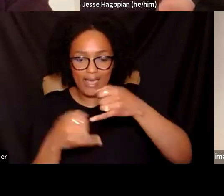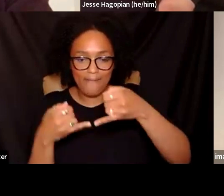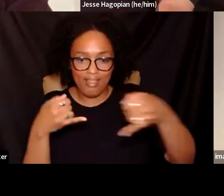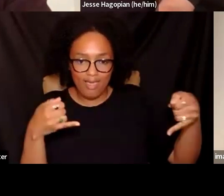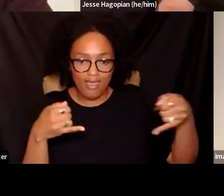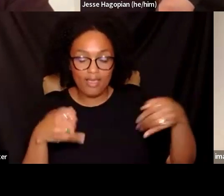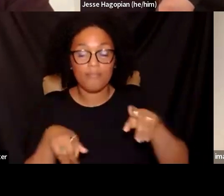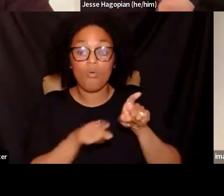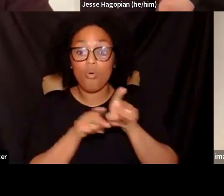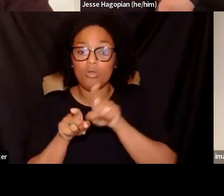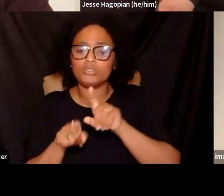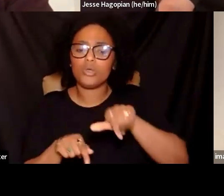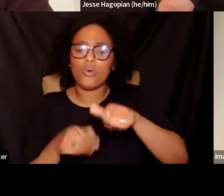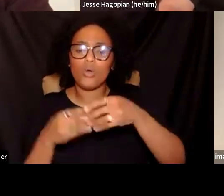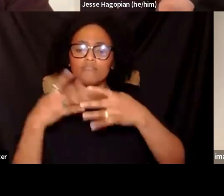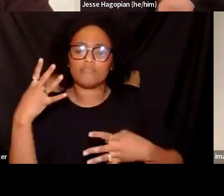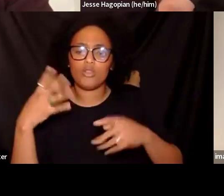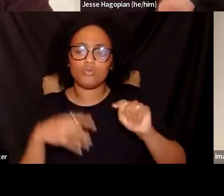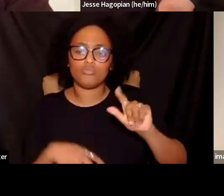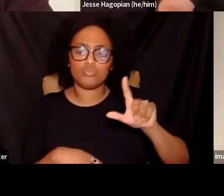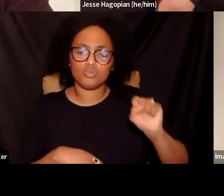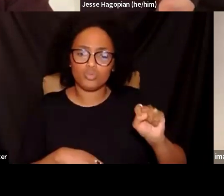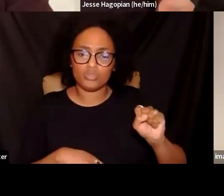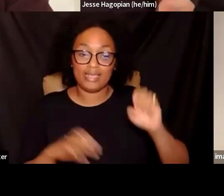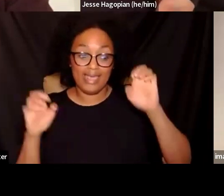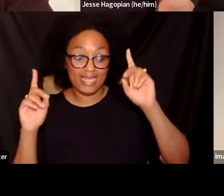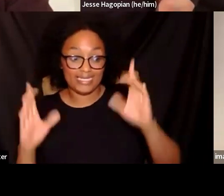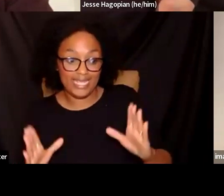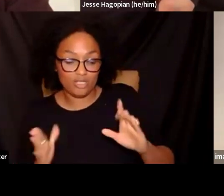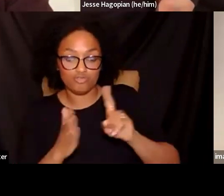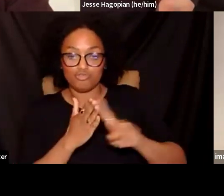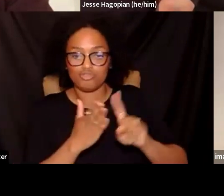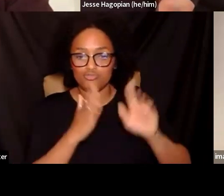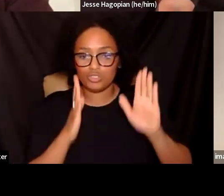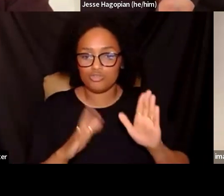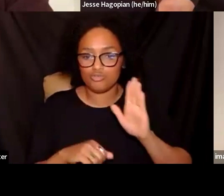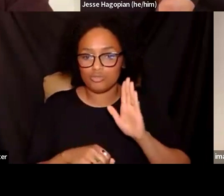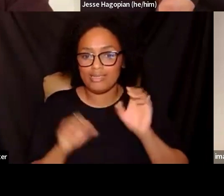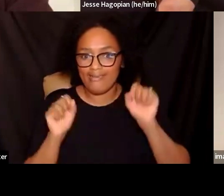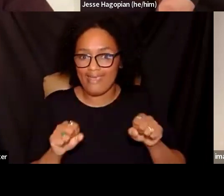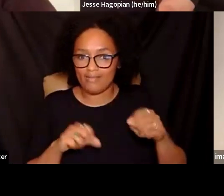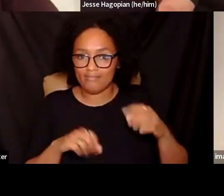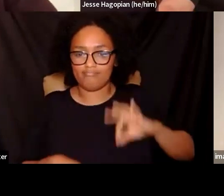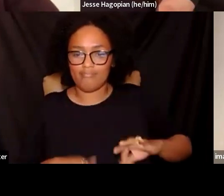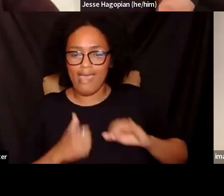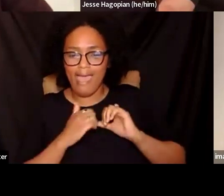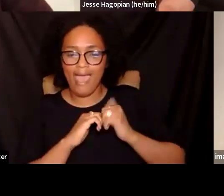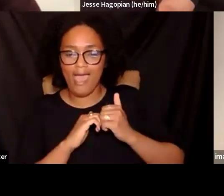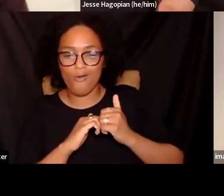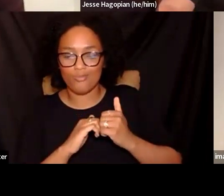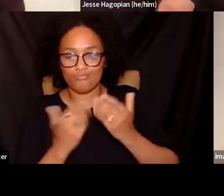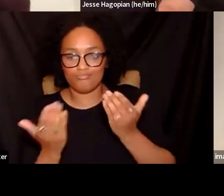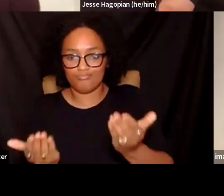and other tools that you think educators and researchers will find especially useful?